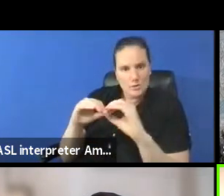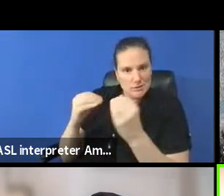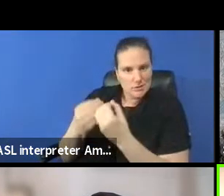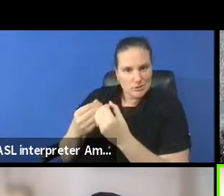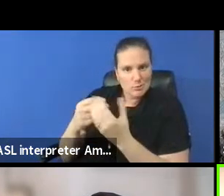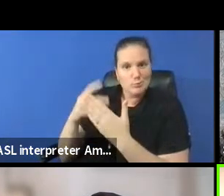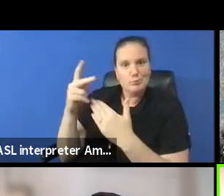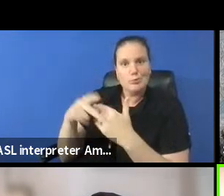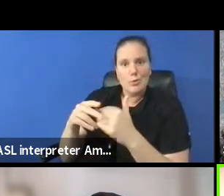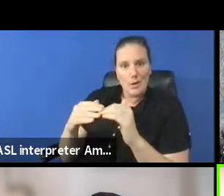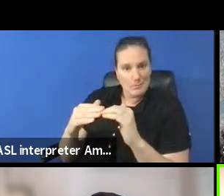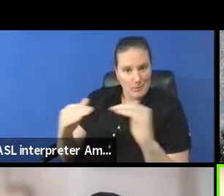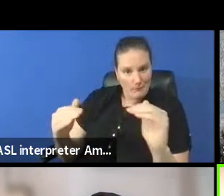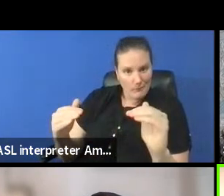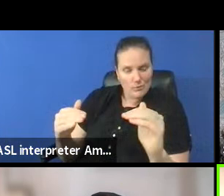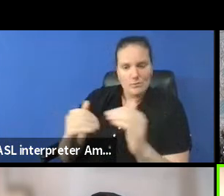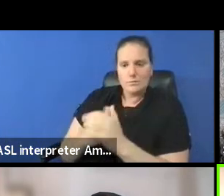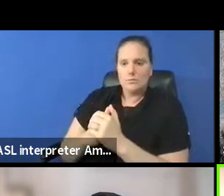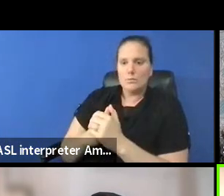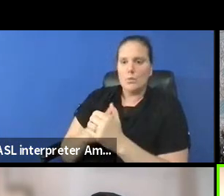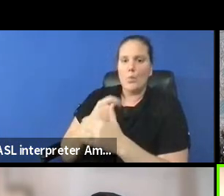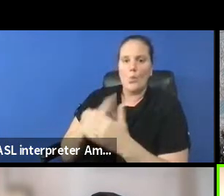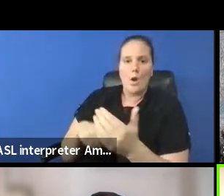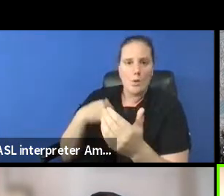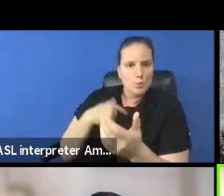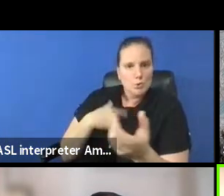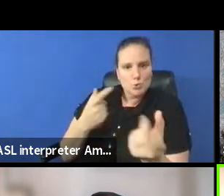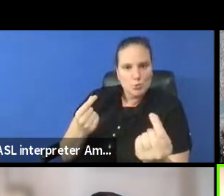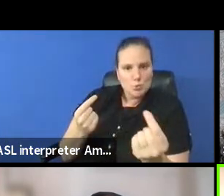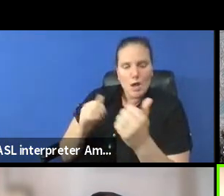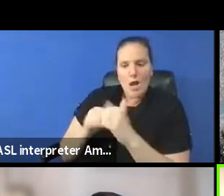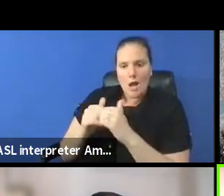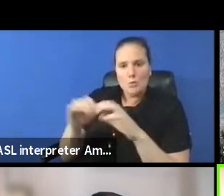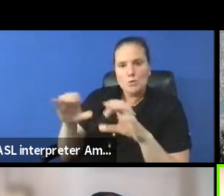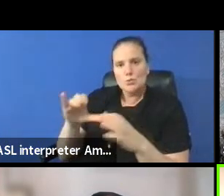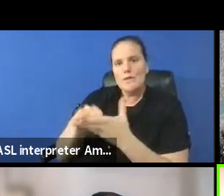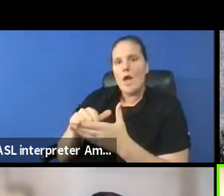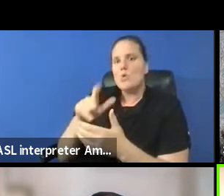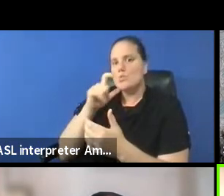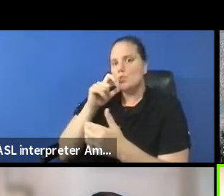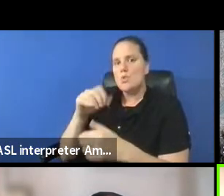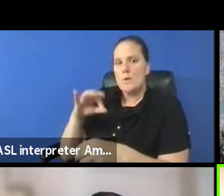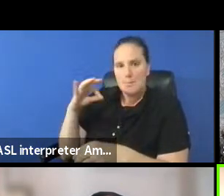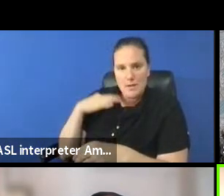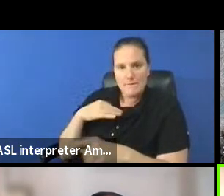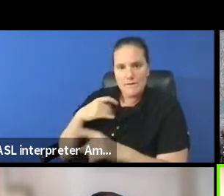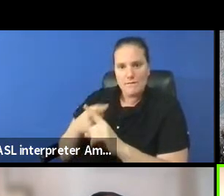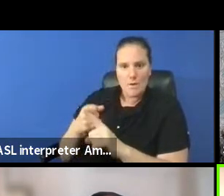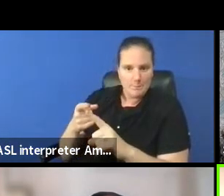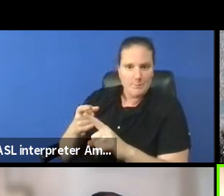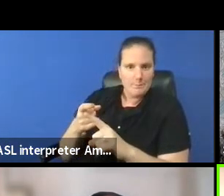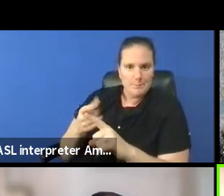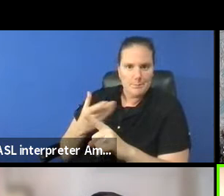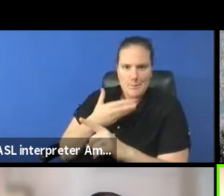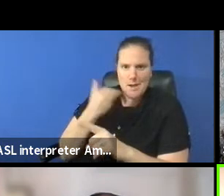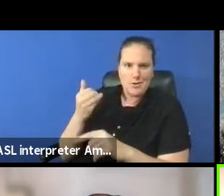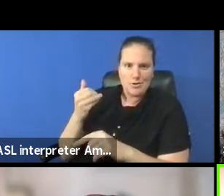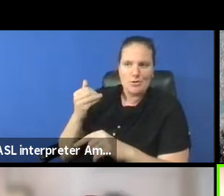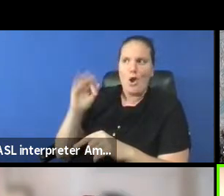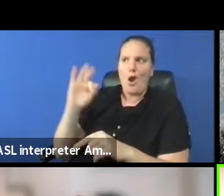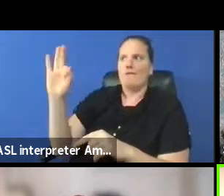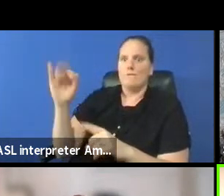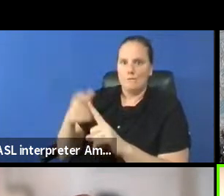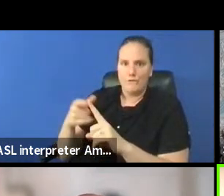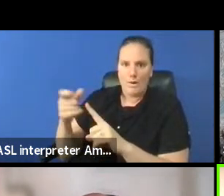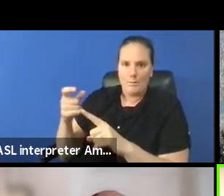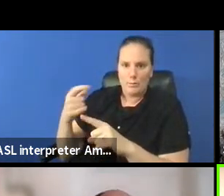level, and like what we do, how will we do it, and who will benefit from, or who will be better off from